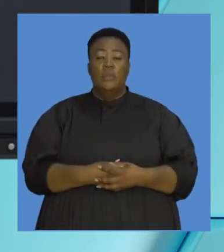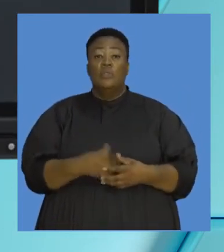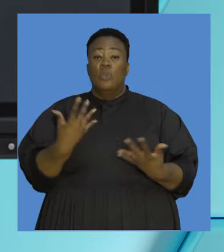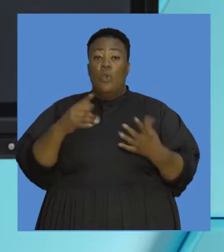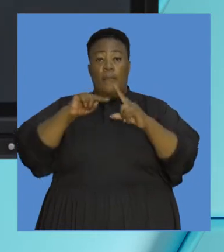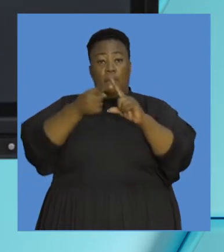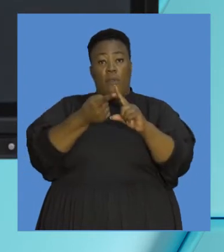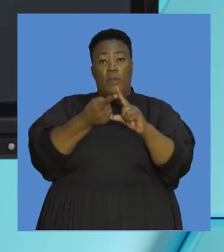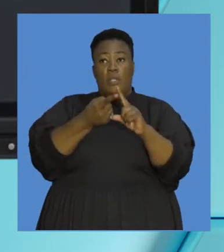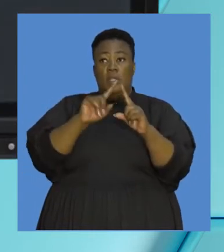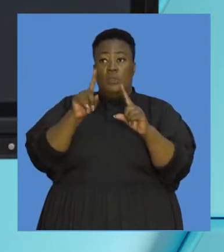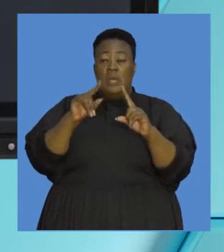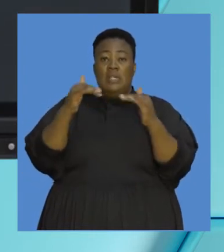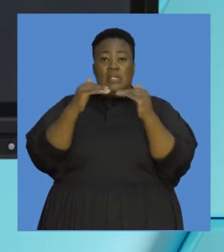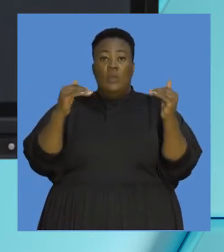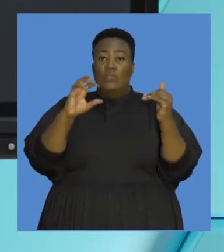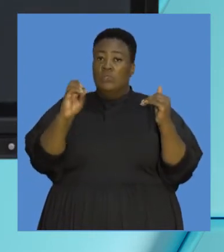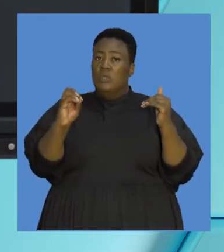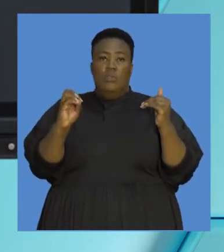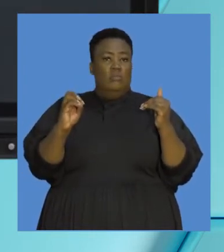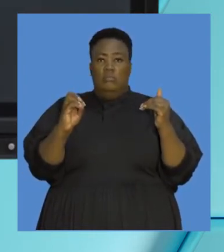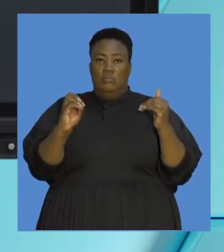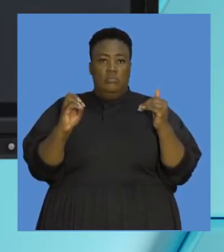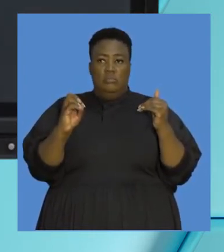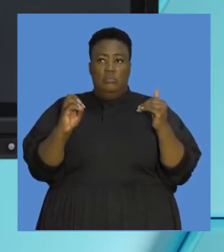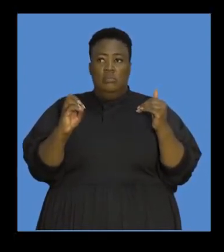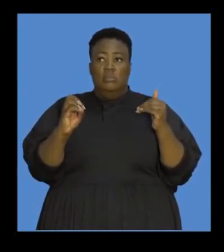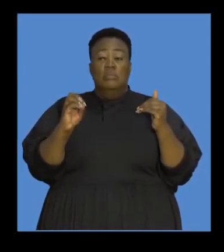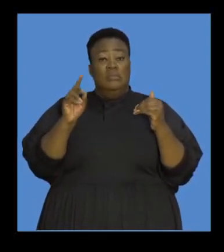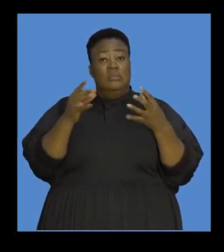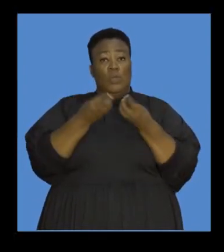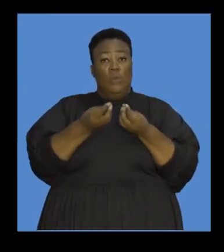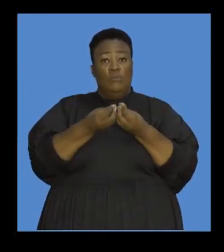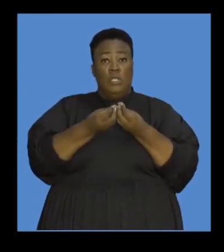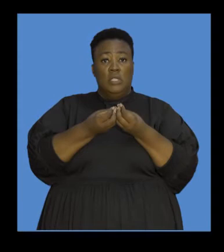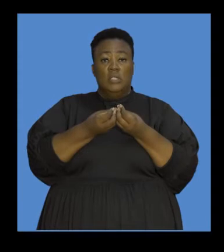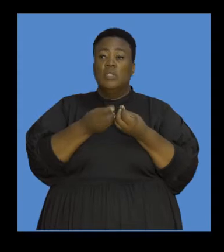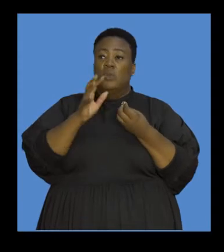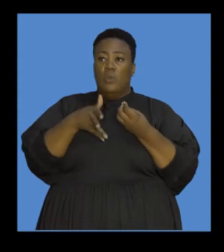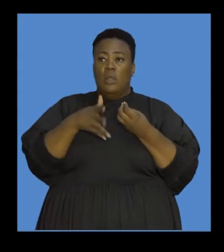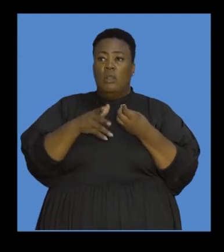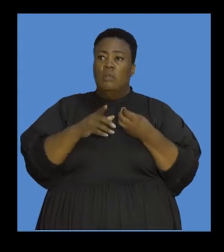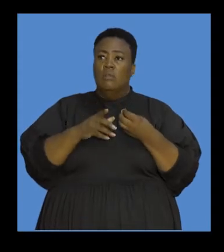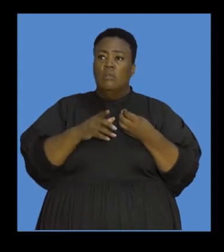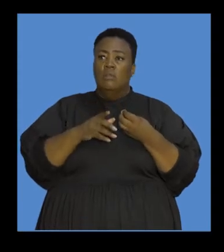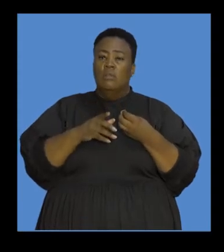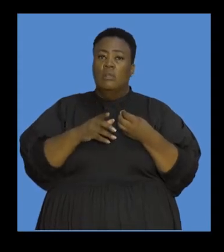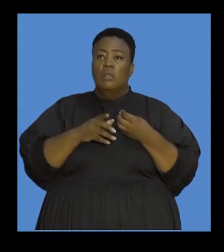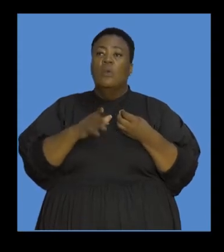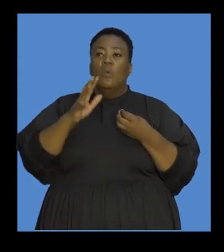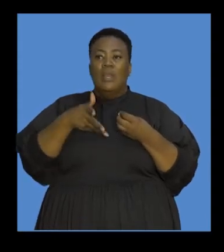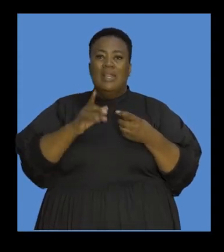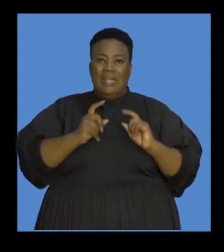okay? So the point is that it's not equal to 0. The object will accelerate,